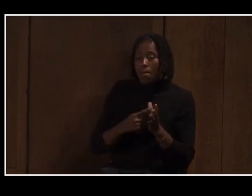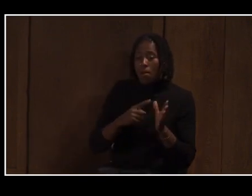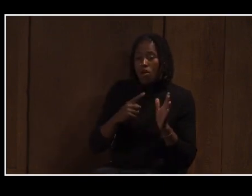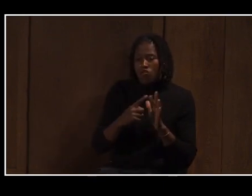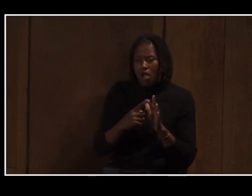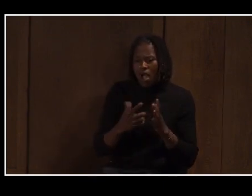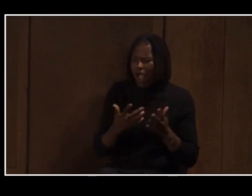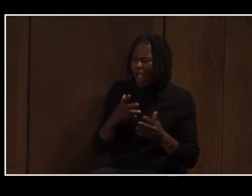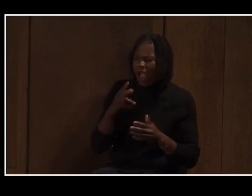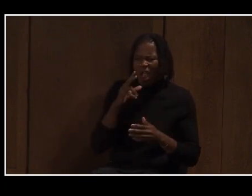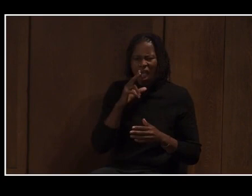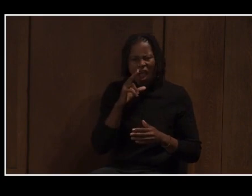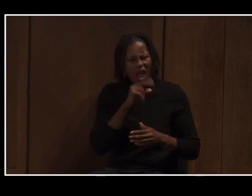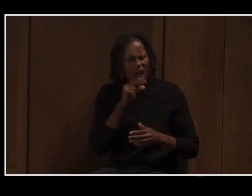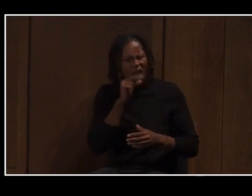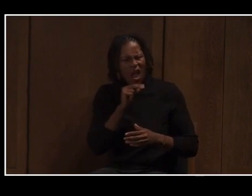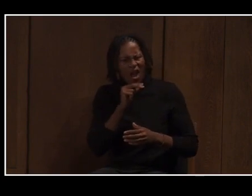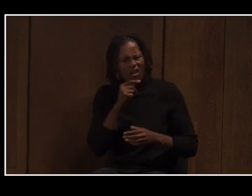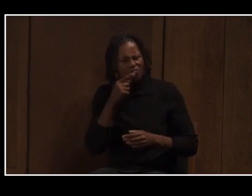Still.